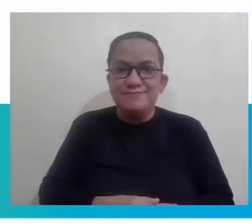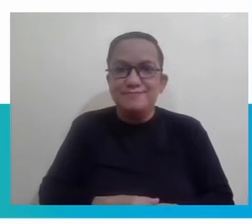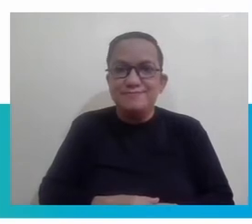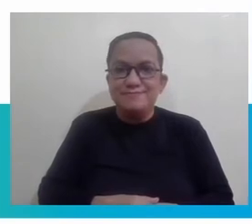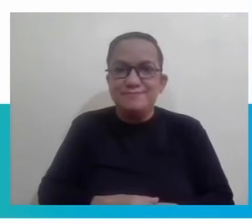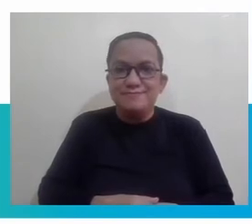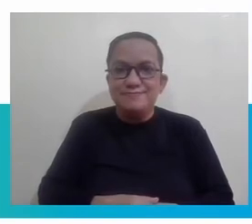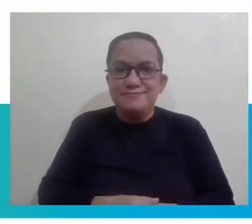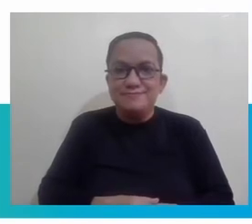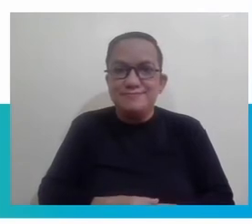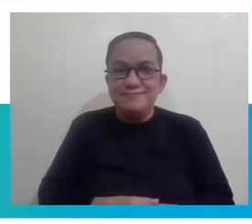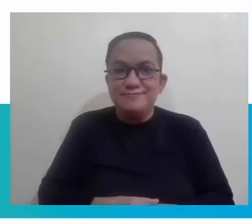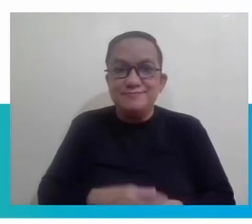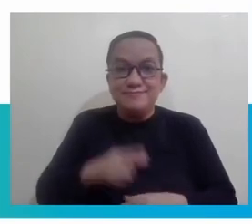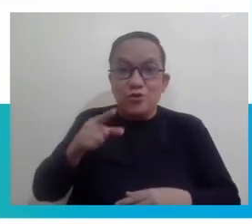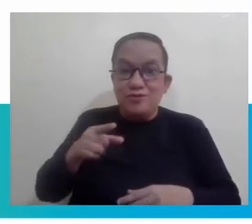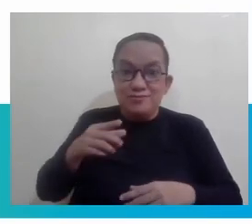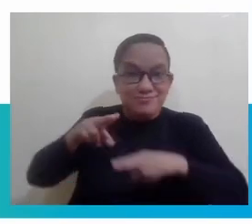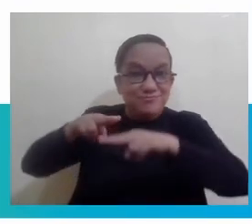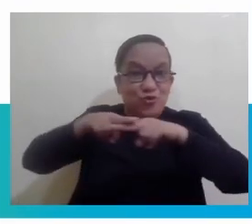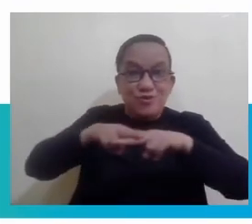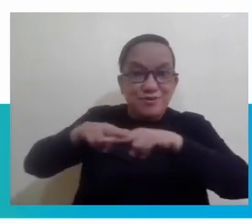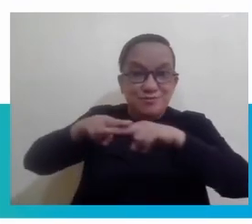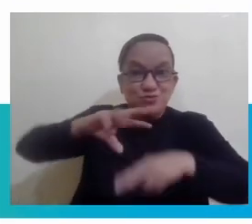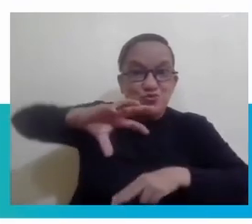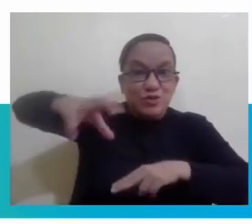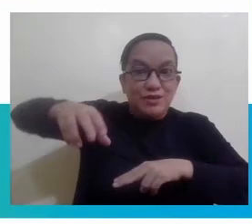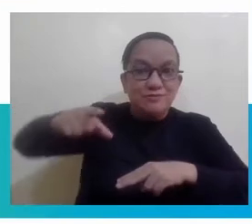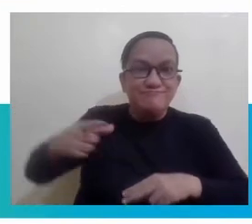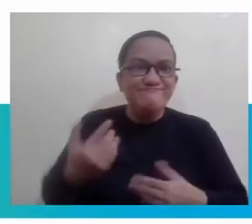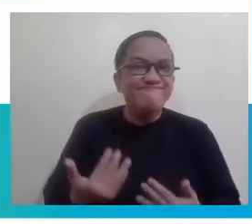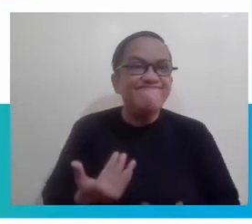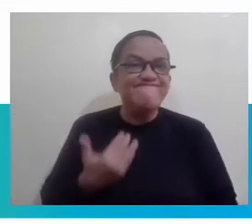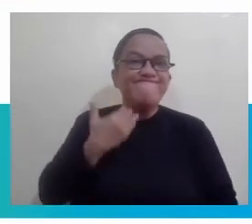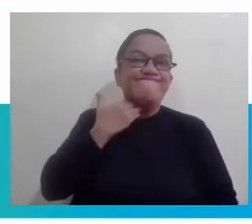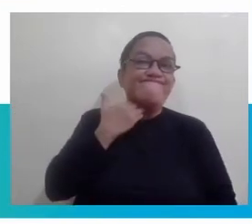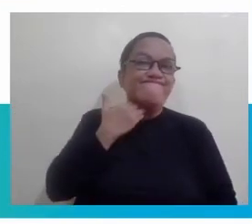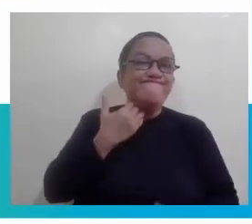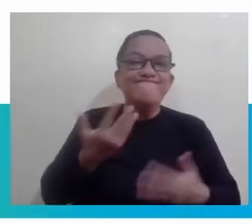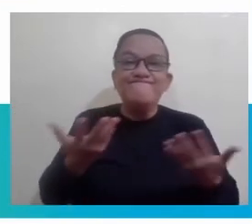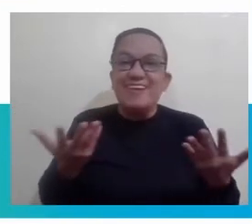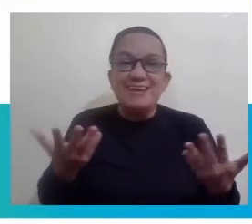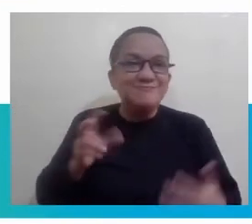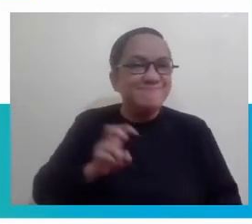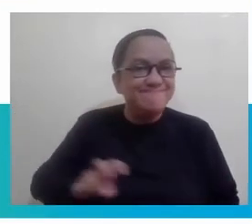is on tourism. You know, a lot of the workers